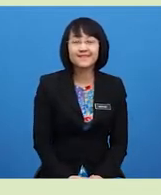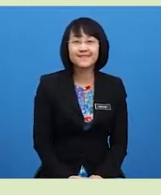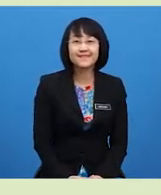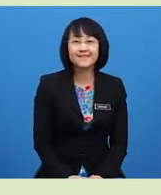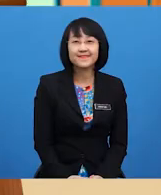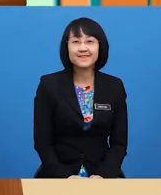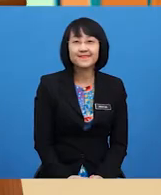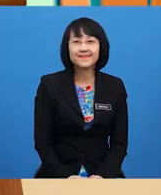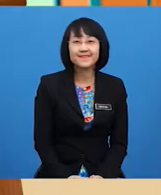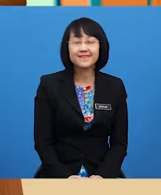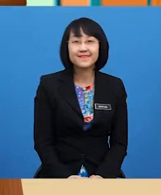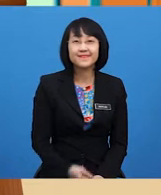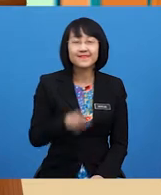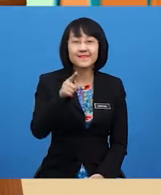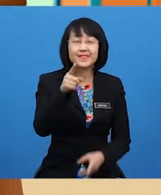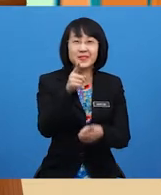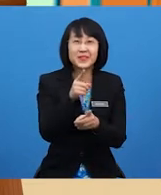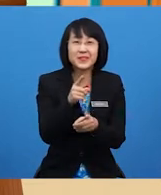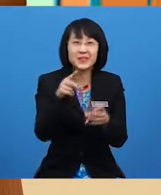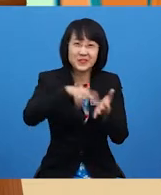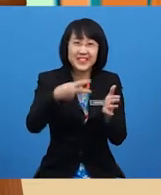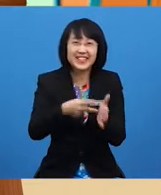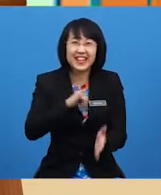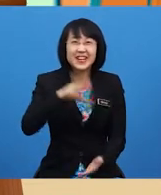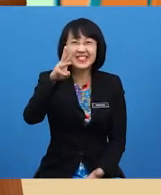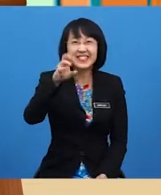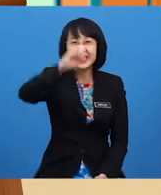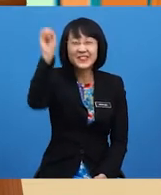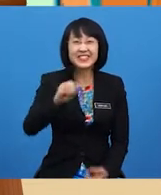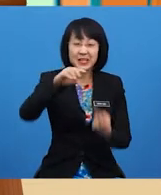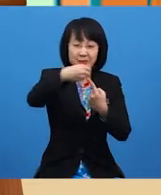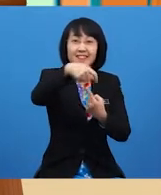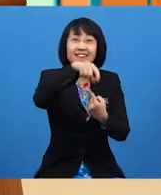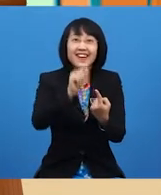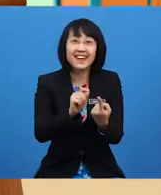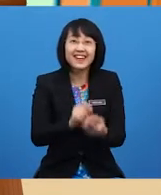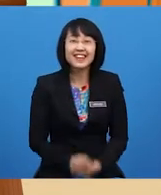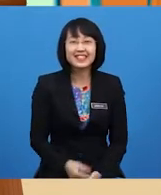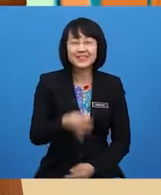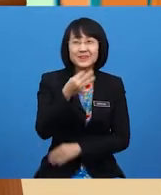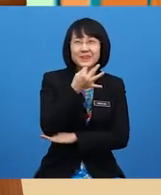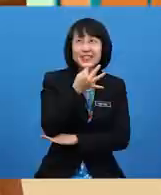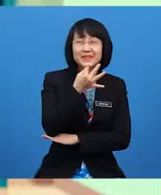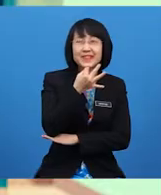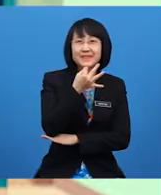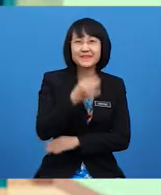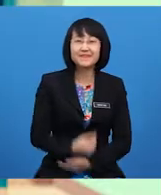bananas. You mean I'm 60% bananas? That is so weird!